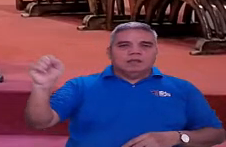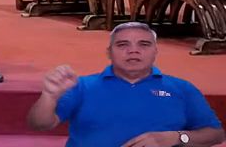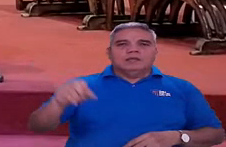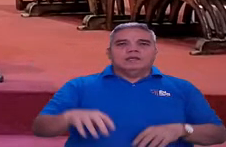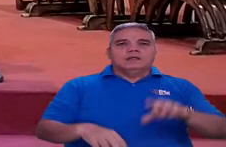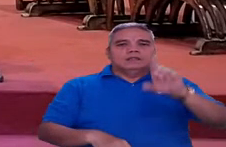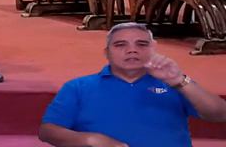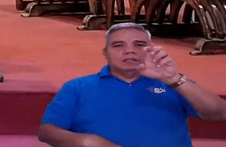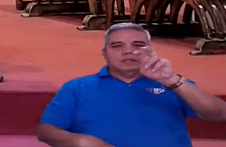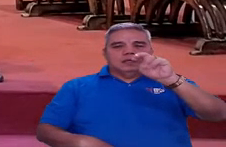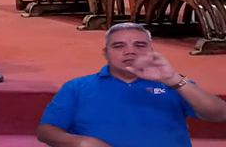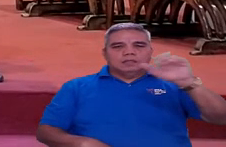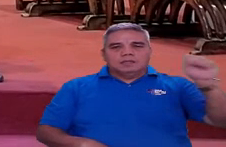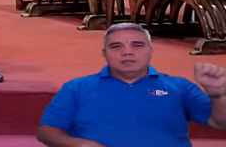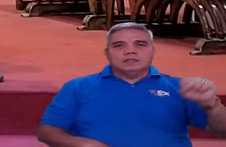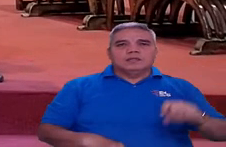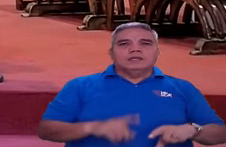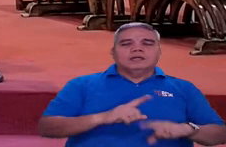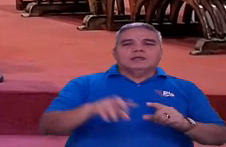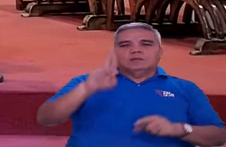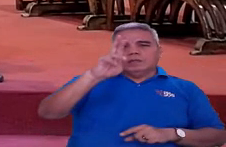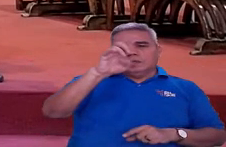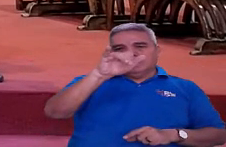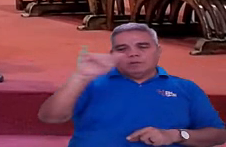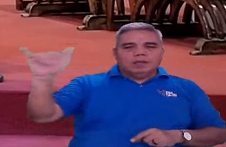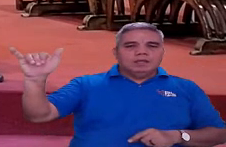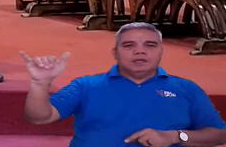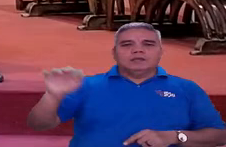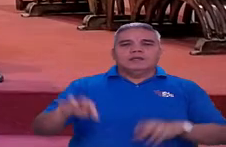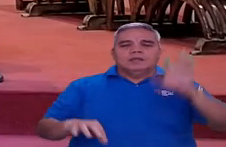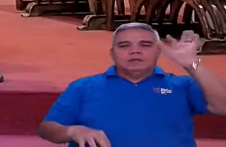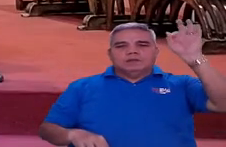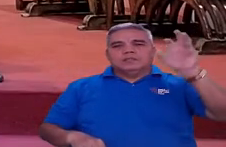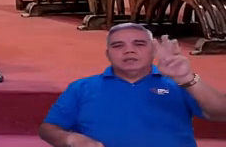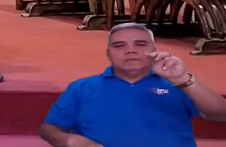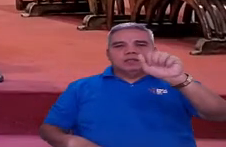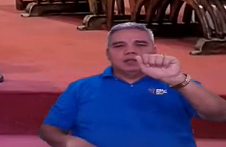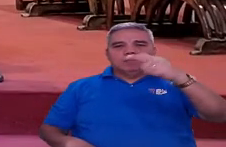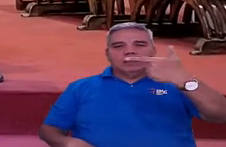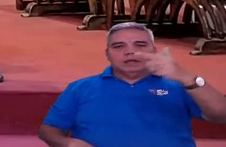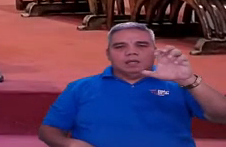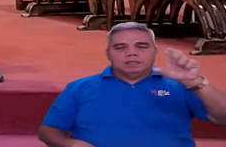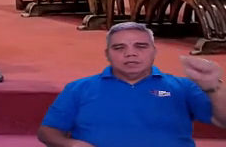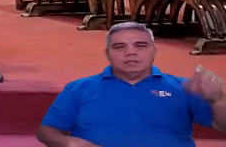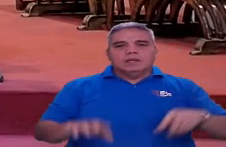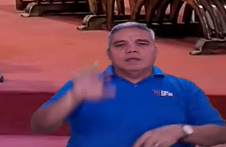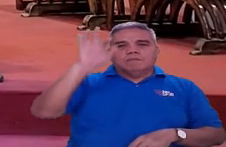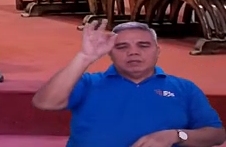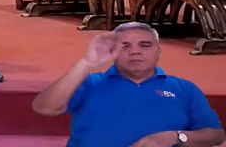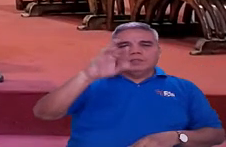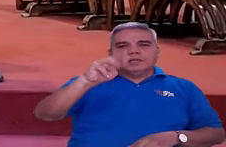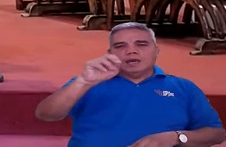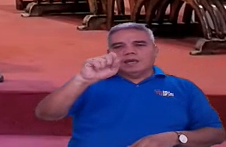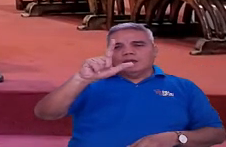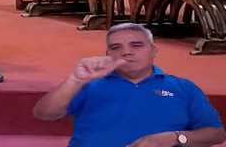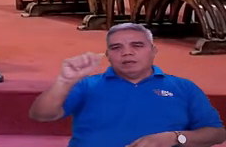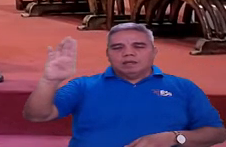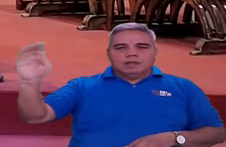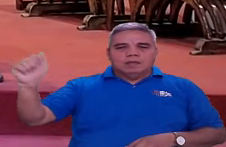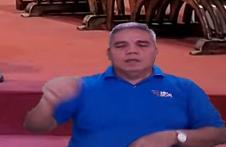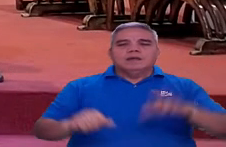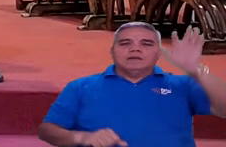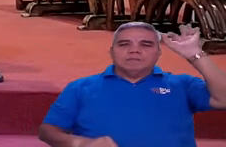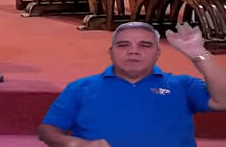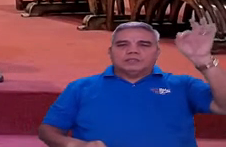Mrs. Densi, Pastor and Mrs. Labrador Ray, Pastor and Mrs. Jesse Maglasang, Pastor and Mrs. Alba, Pastor and Mrs.